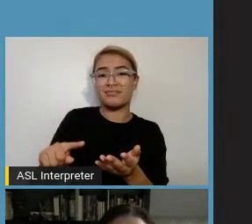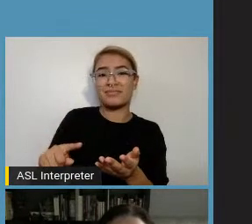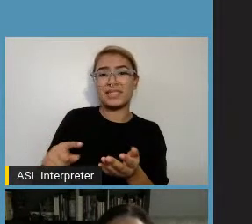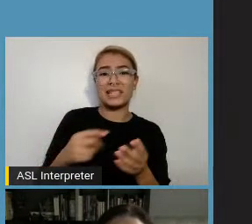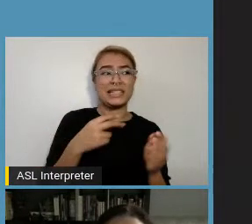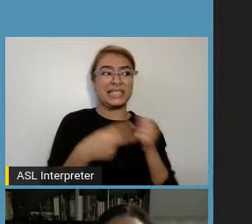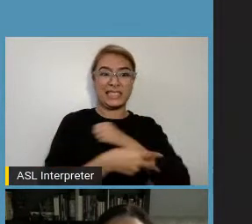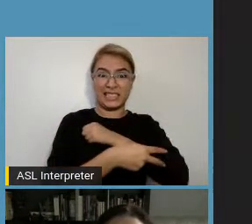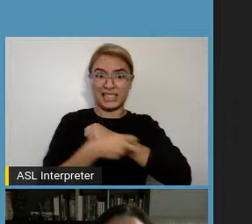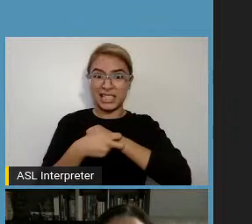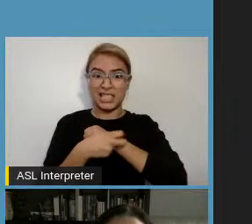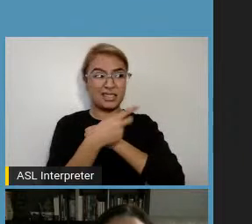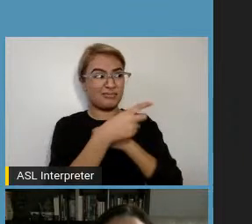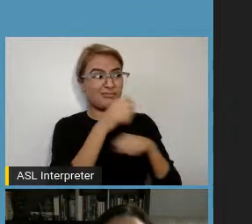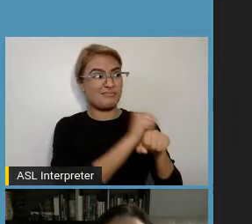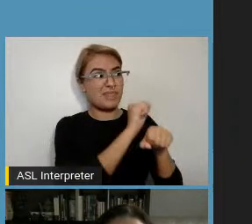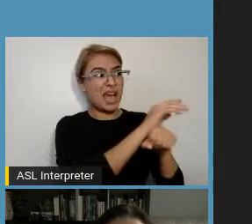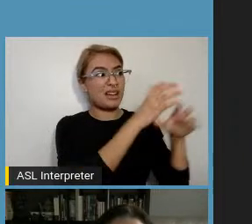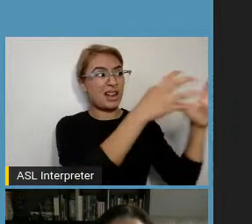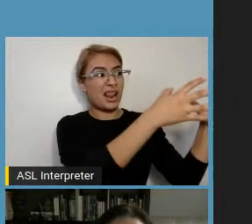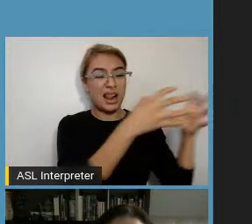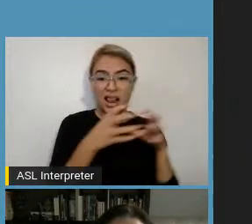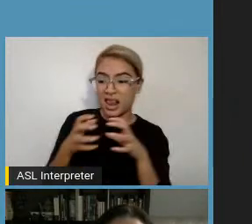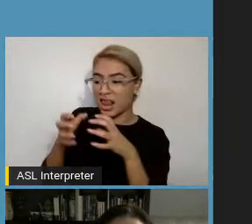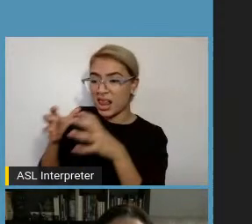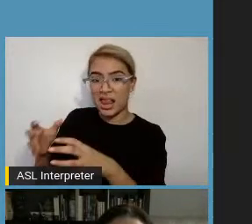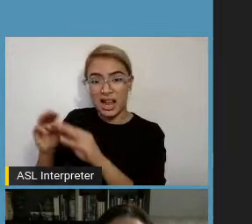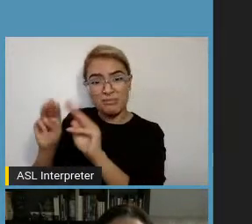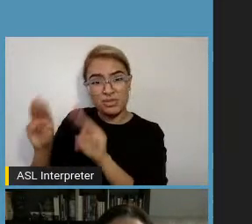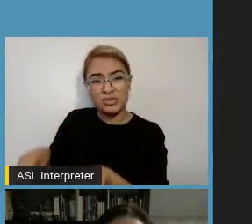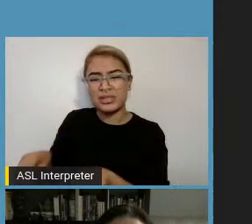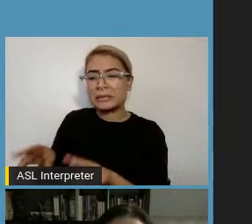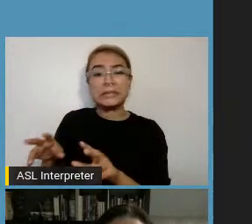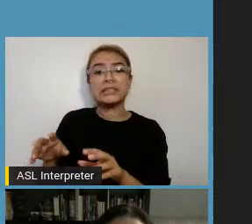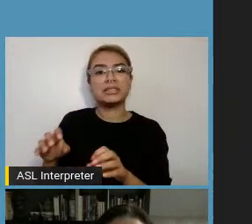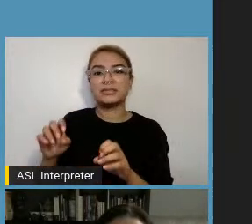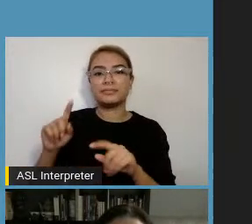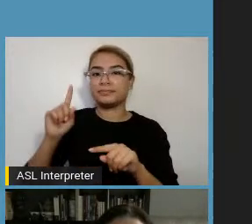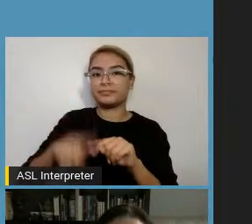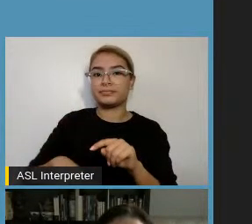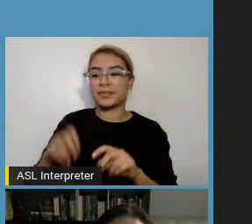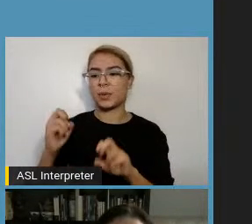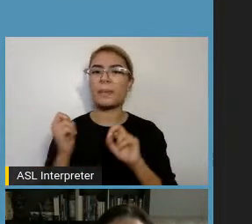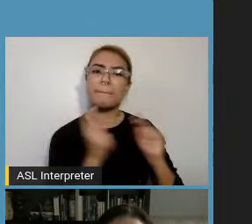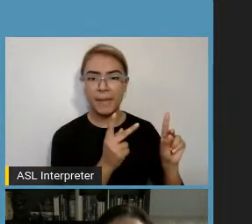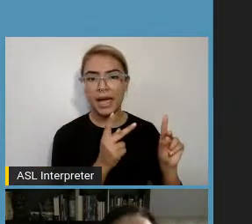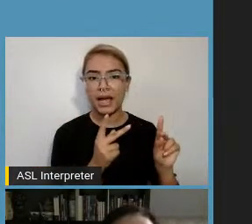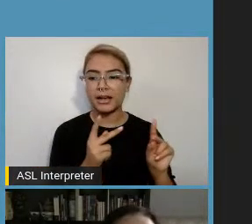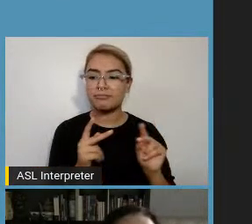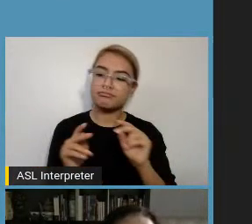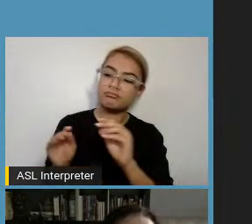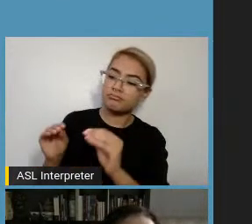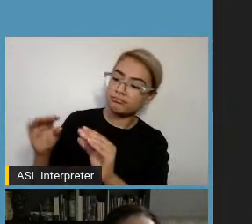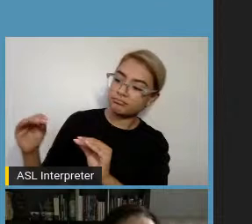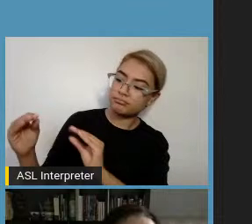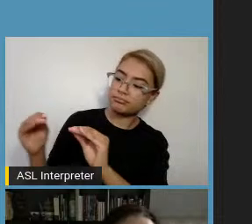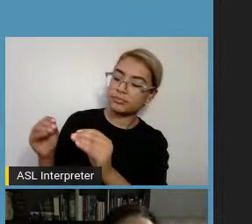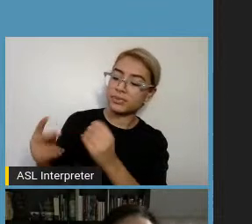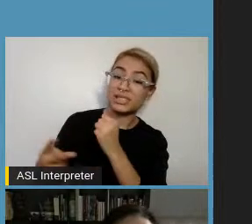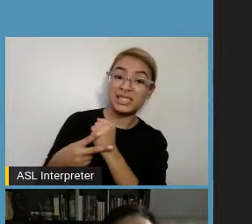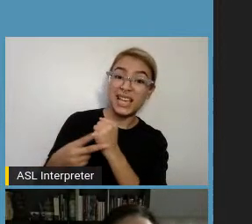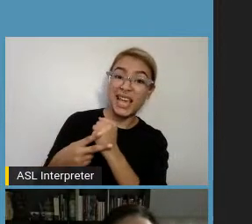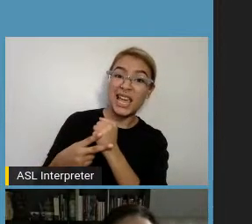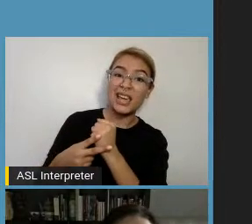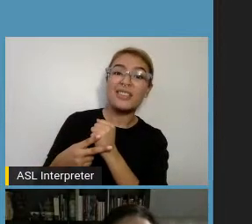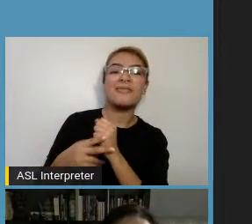is one of the things that has really led us to the exploration of digital media. It was also